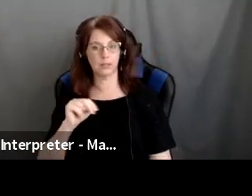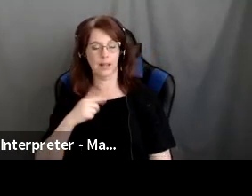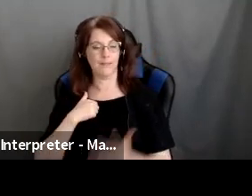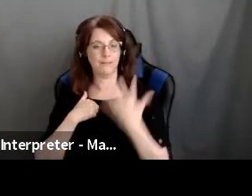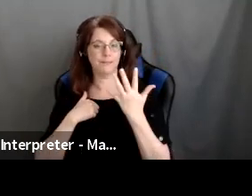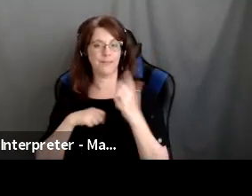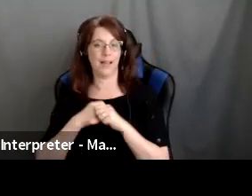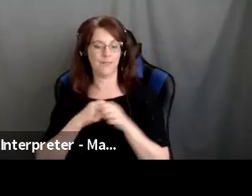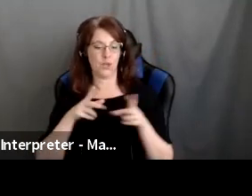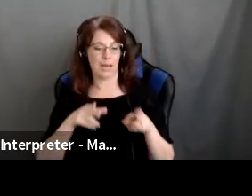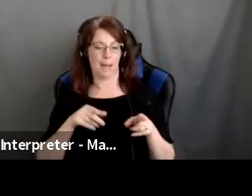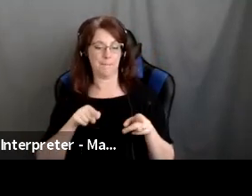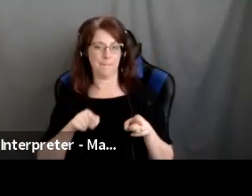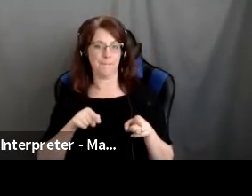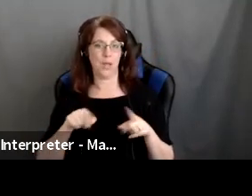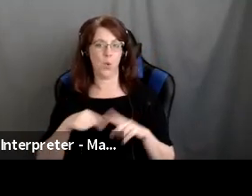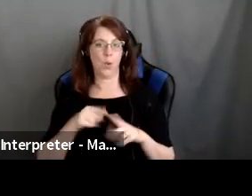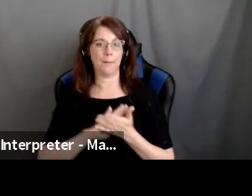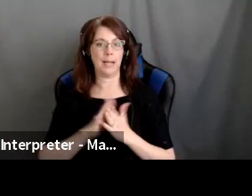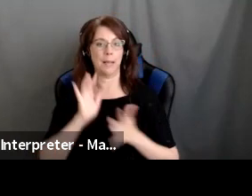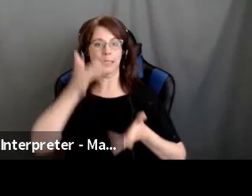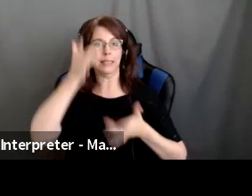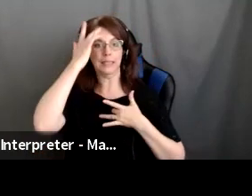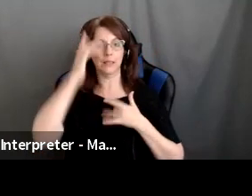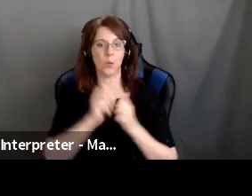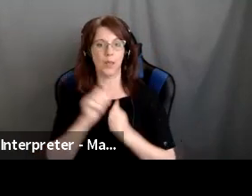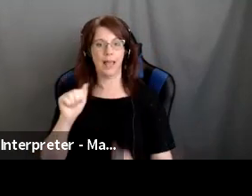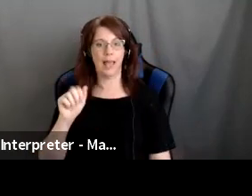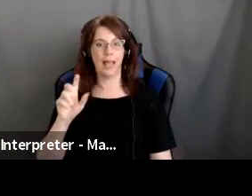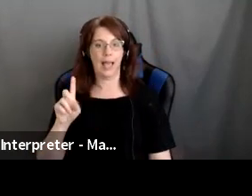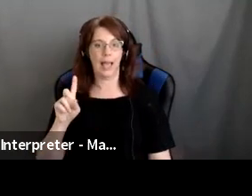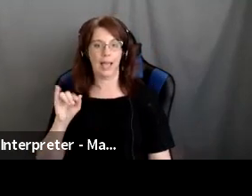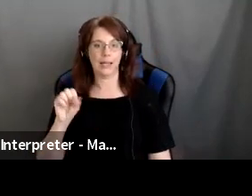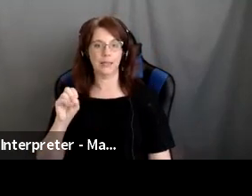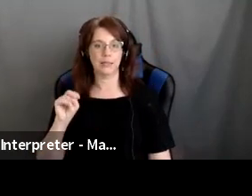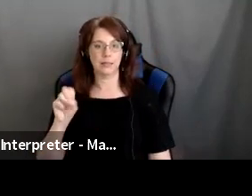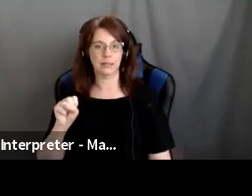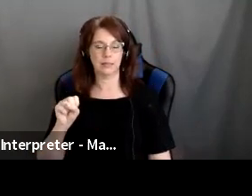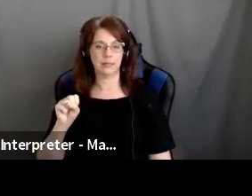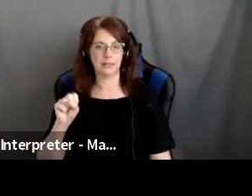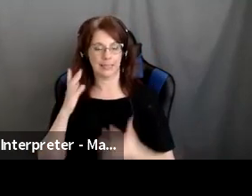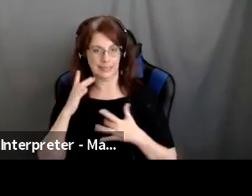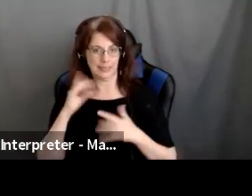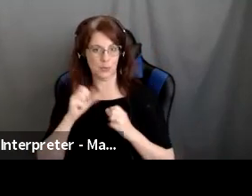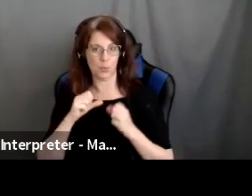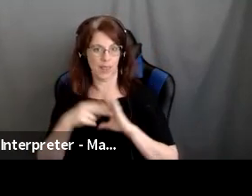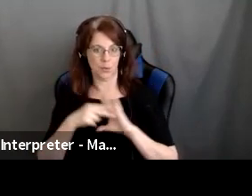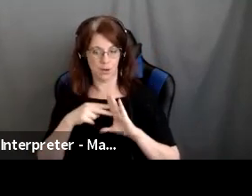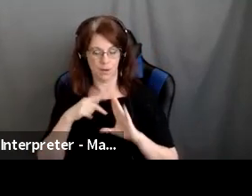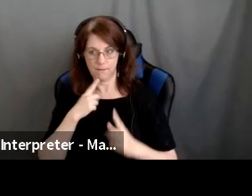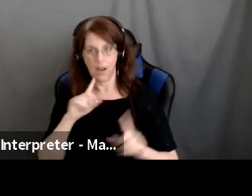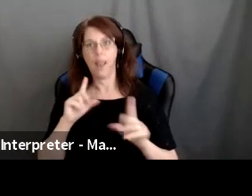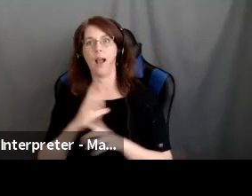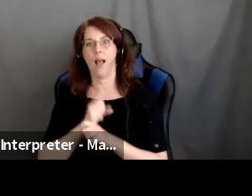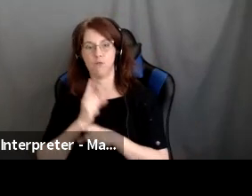in my employment when I became suddenly ill with Addison's disease. This condition was undiagnosed. When I got the right treatment, I